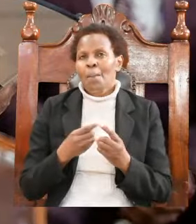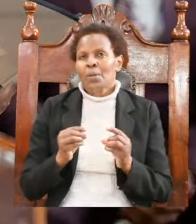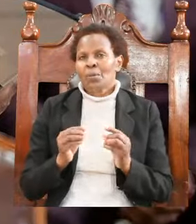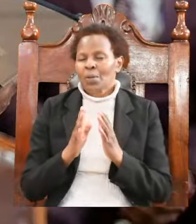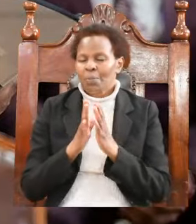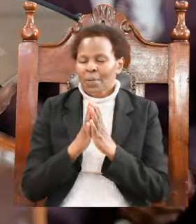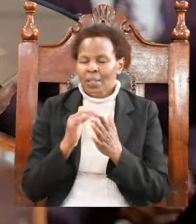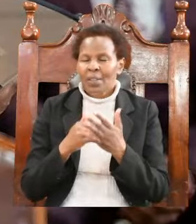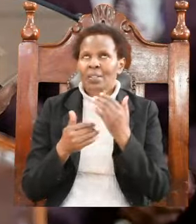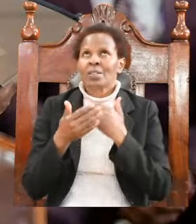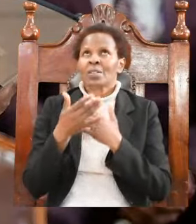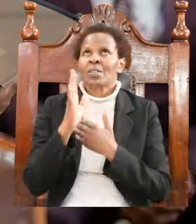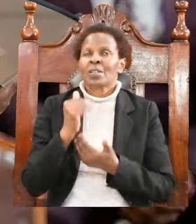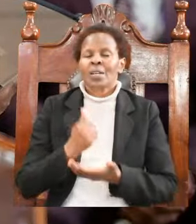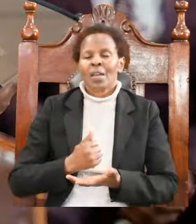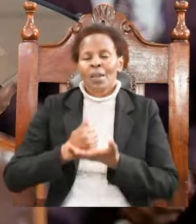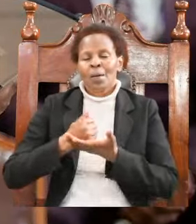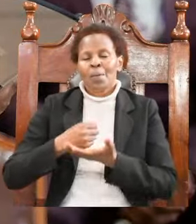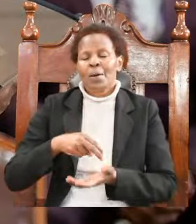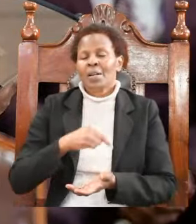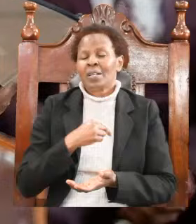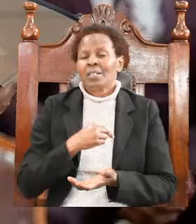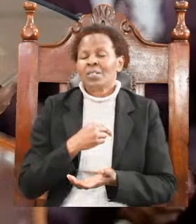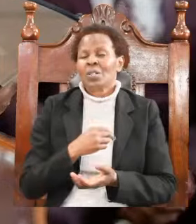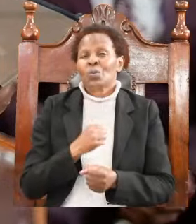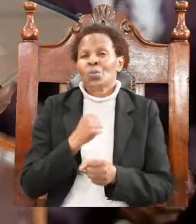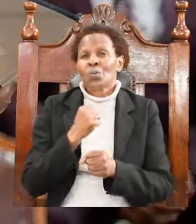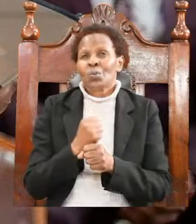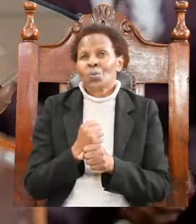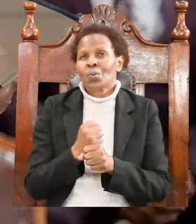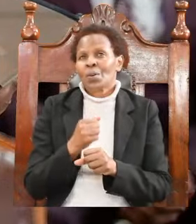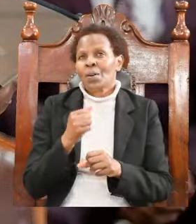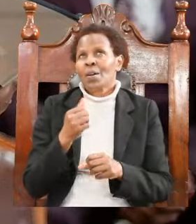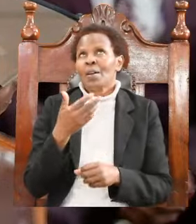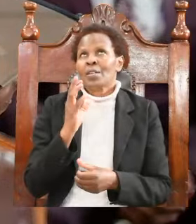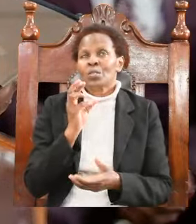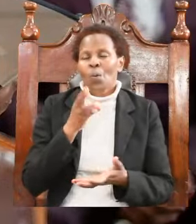of all the glory, you will help us both to will and to do according